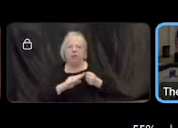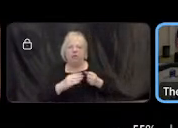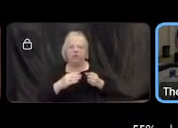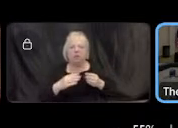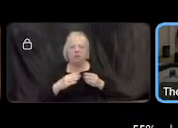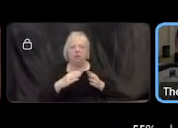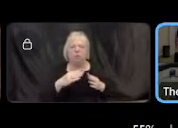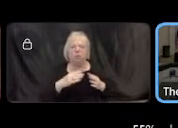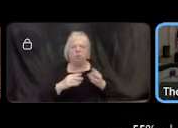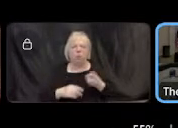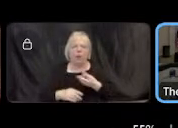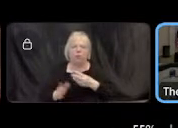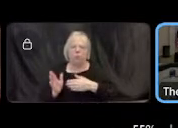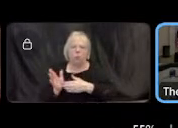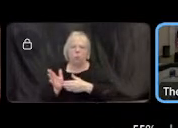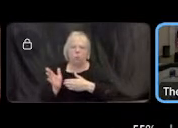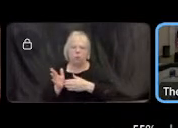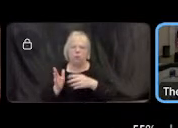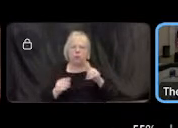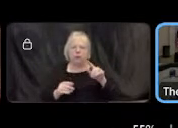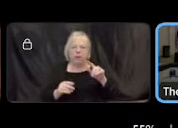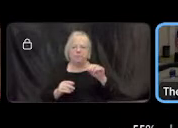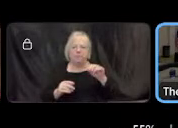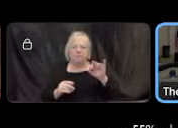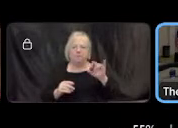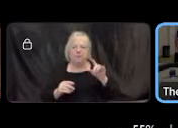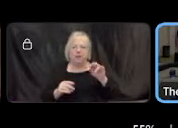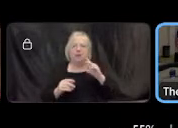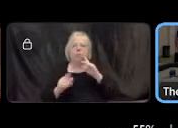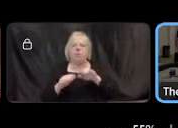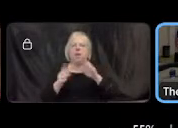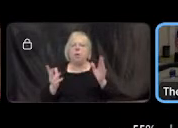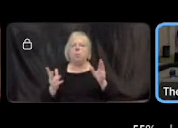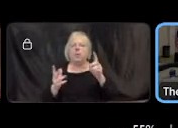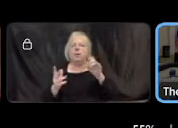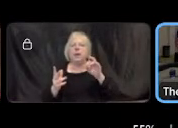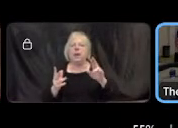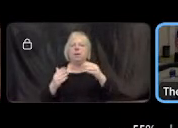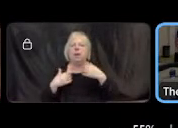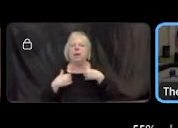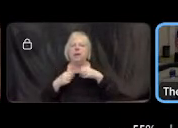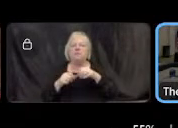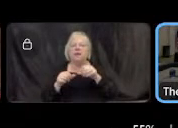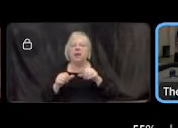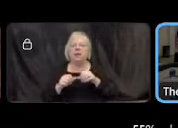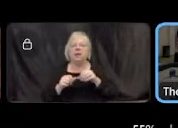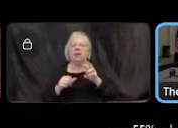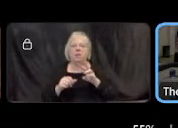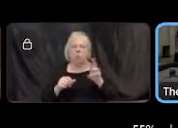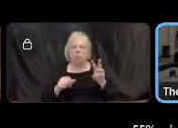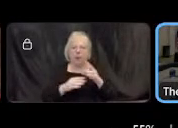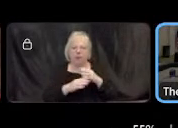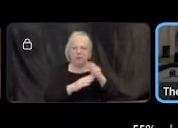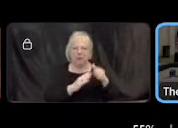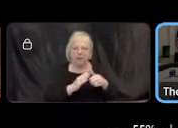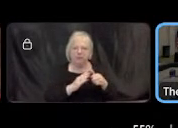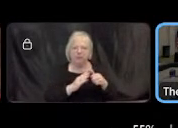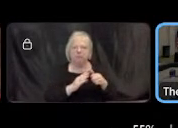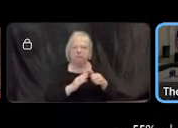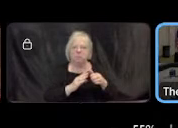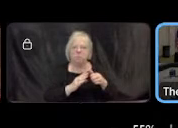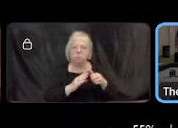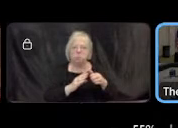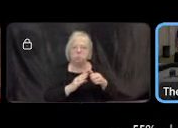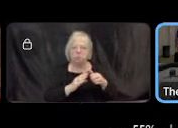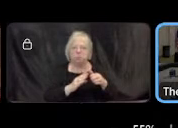site. The pavilion will be open air and have an area at the west end to permanently house a